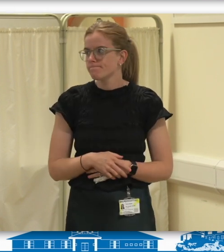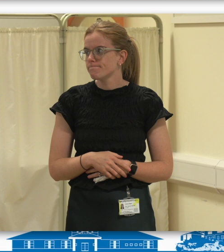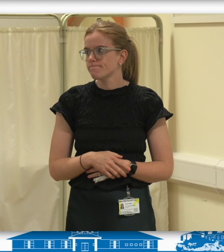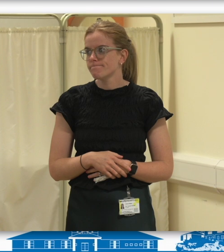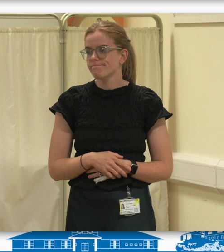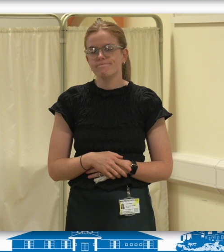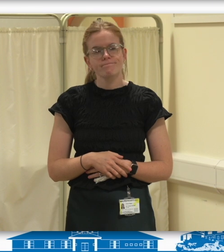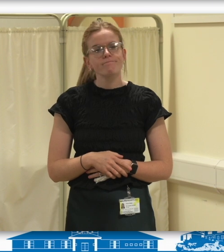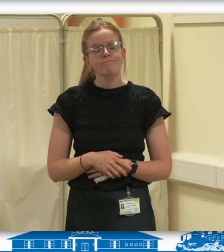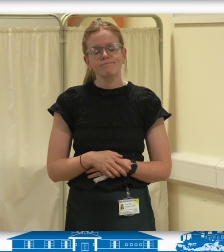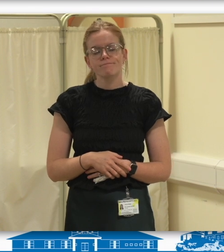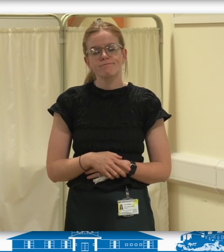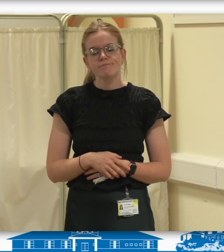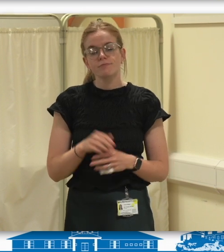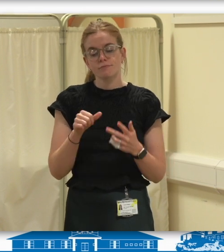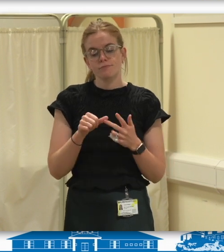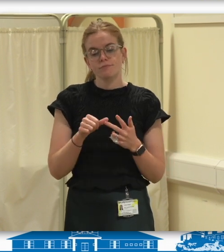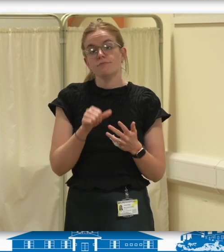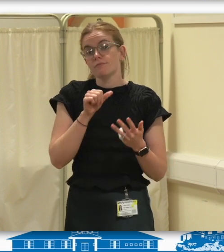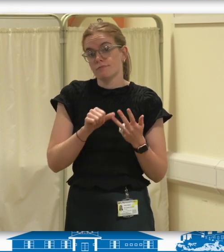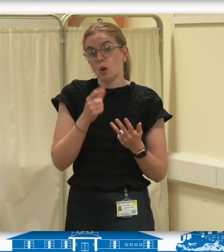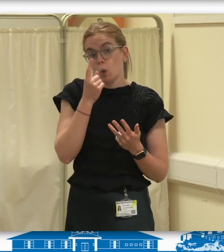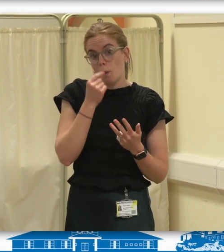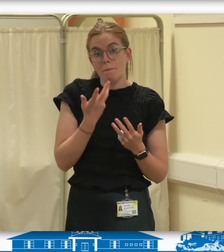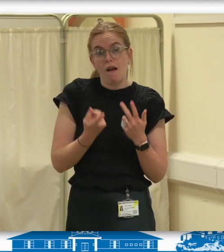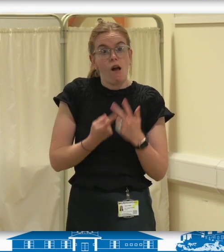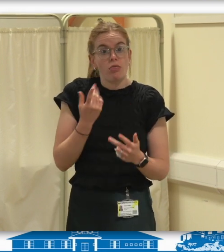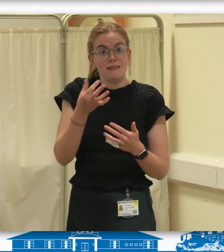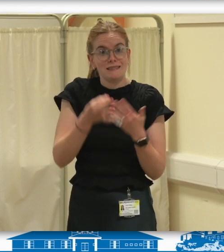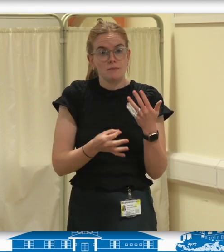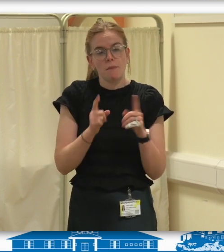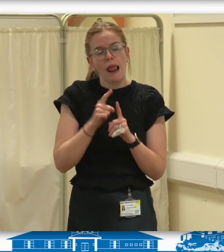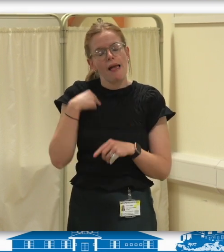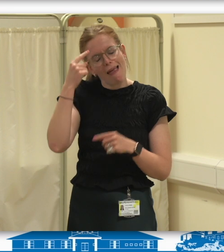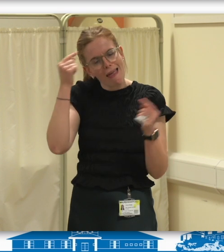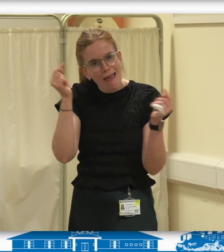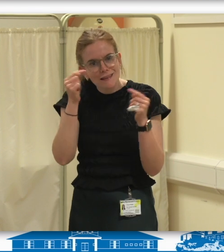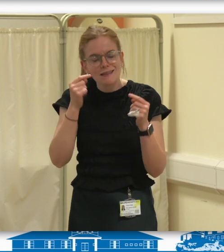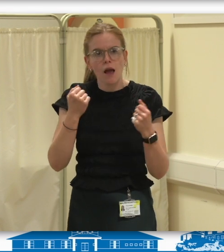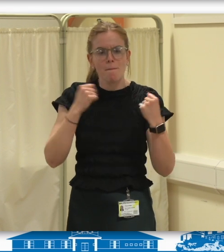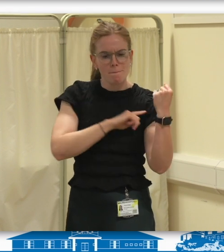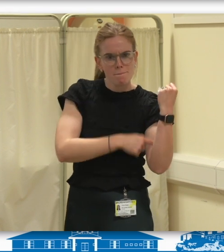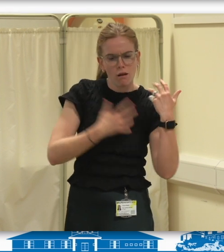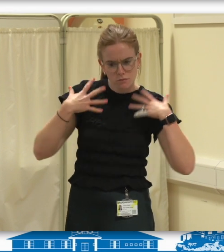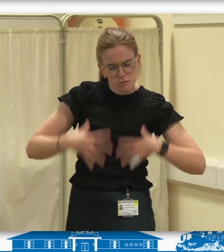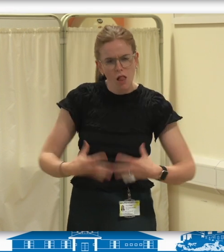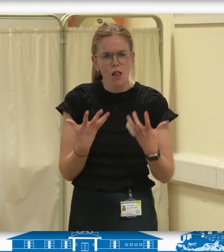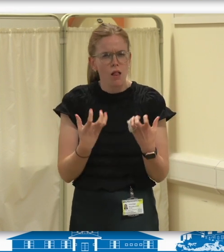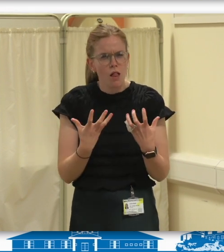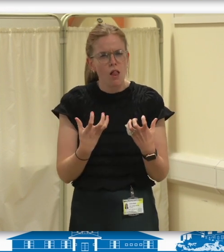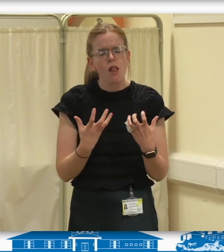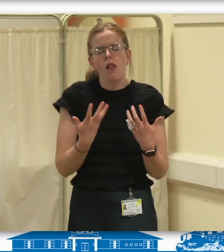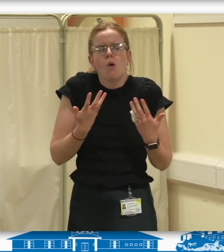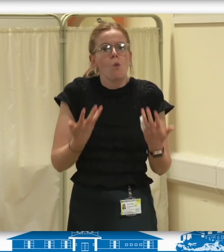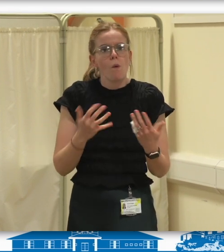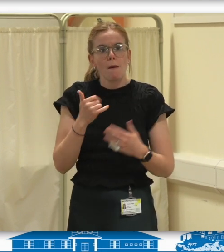or refreshing. And there can be a range of other possible symptoms, such as headaches, muscular pain, autonomic features